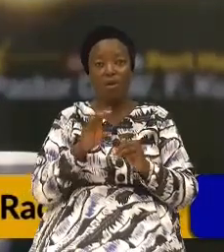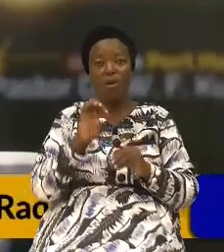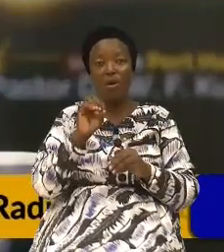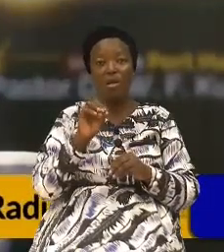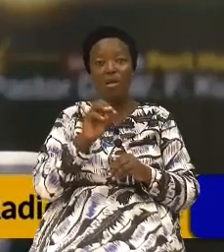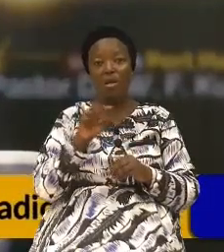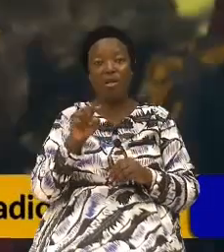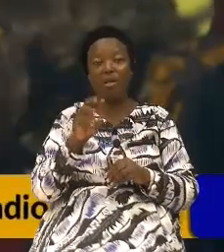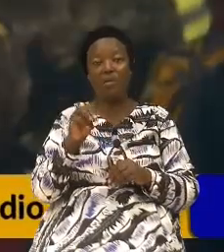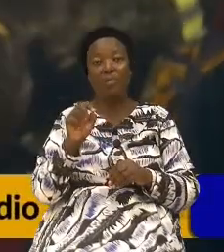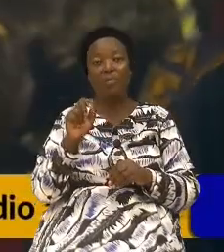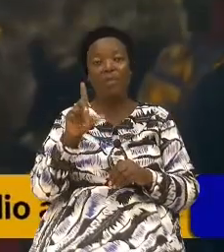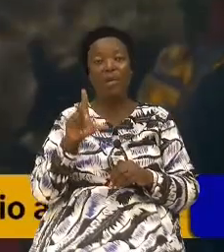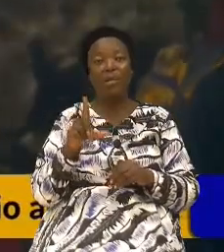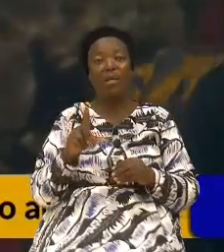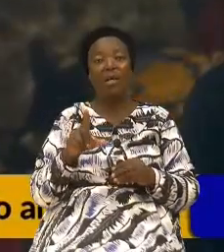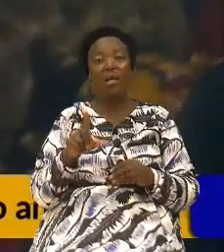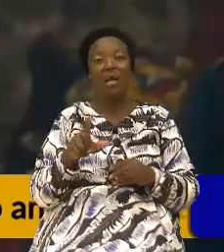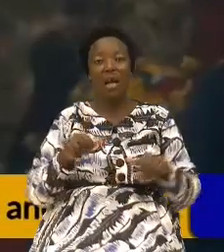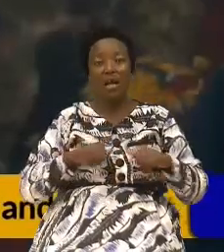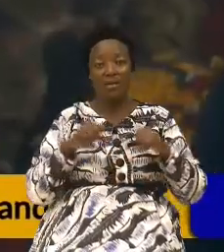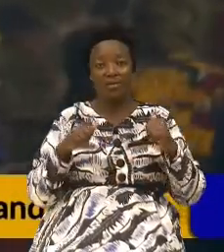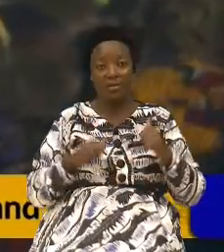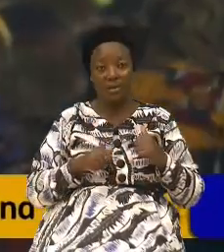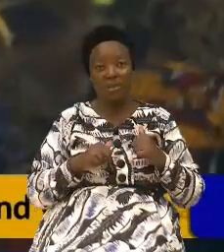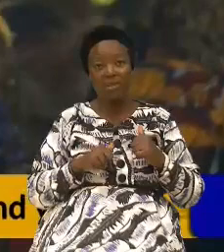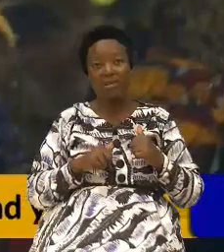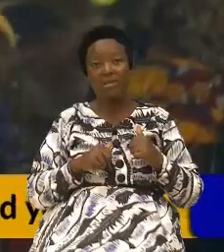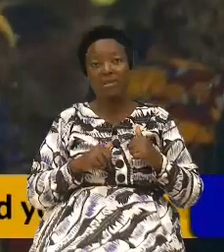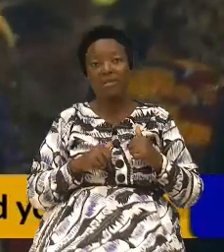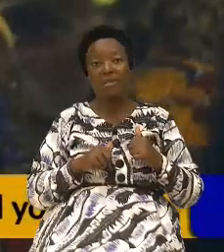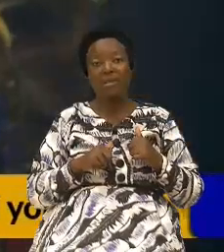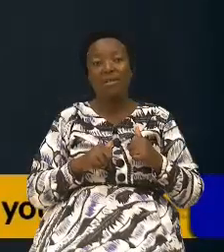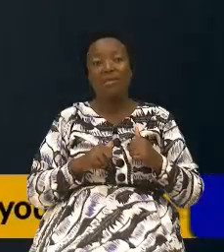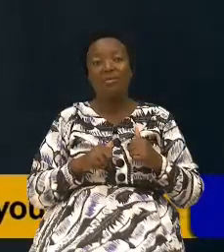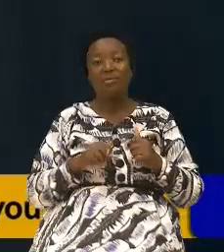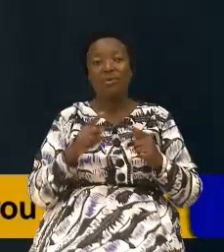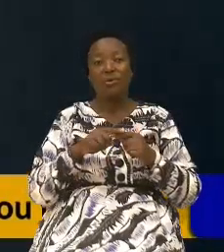SMS or WhatsApp to